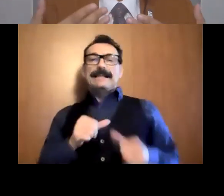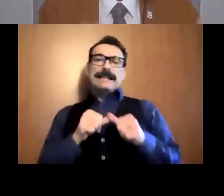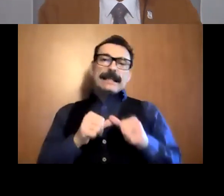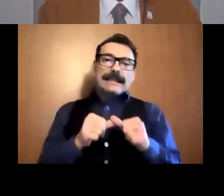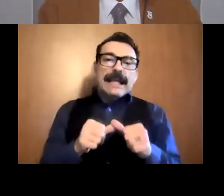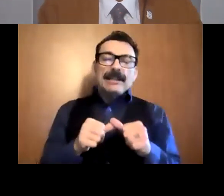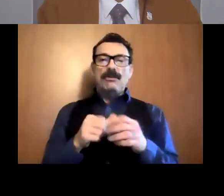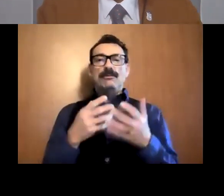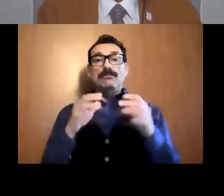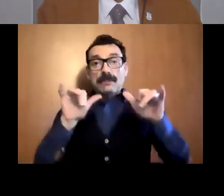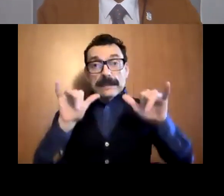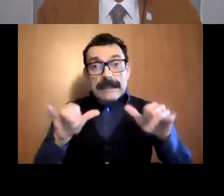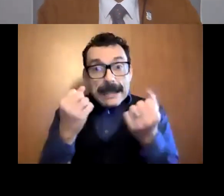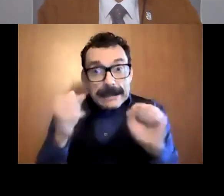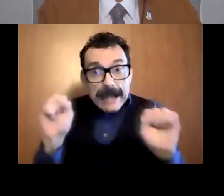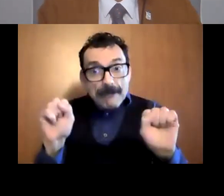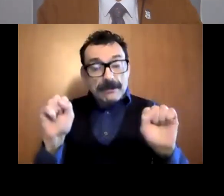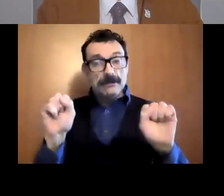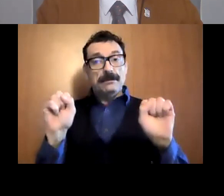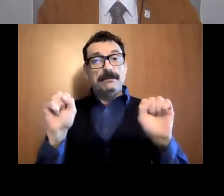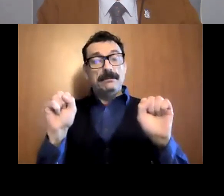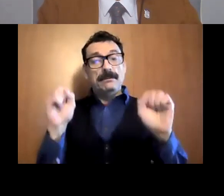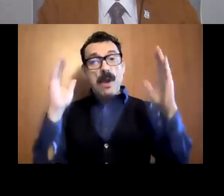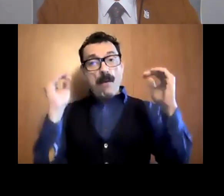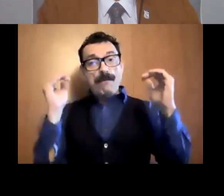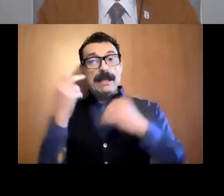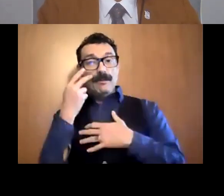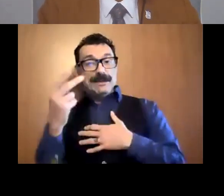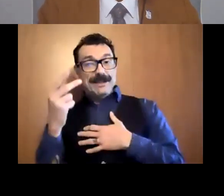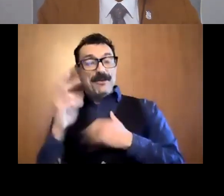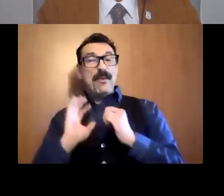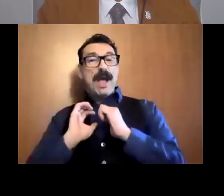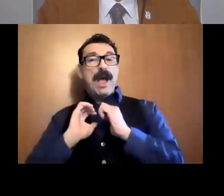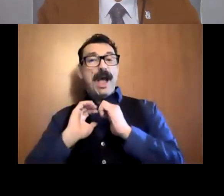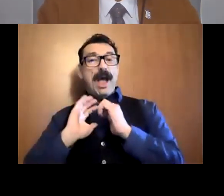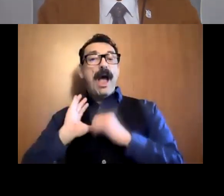hope to see you we hope to see you in our next events.